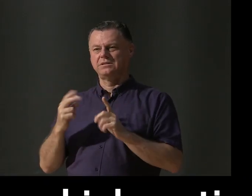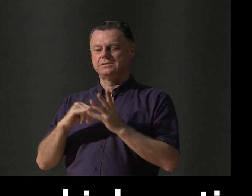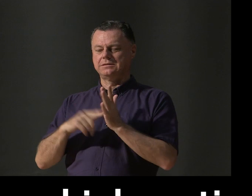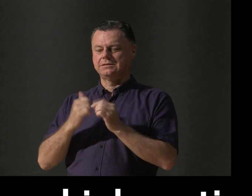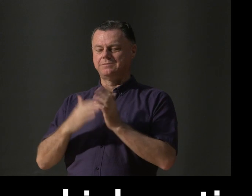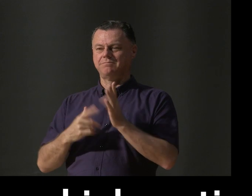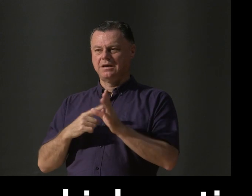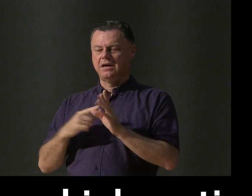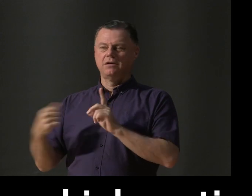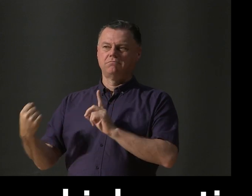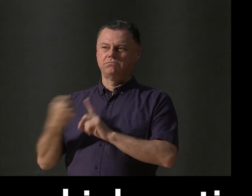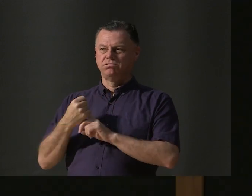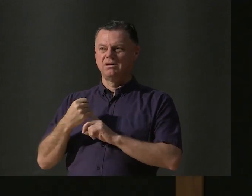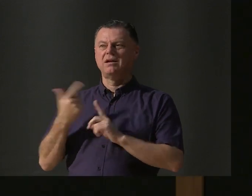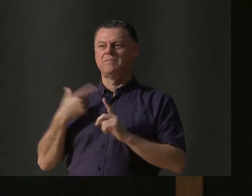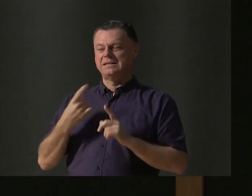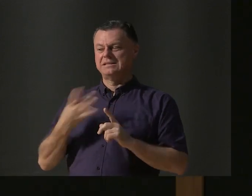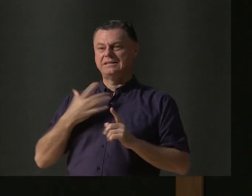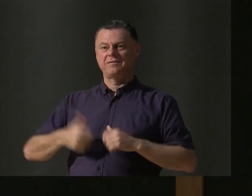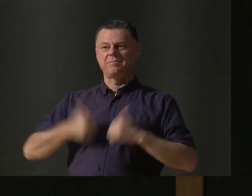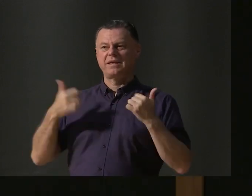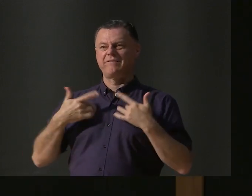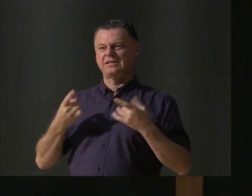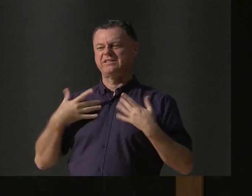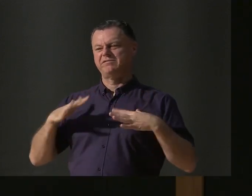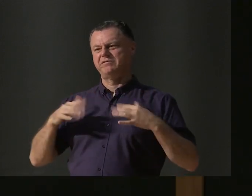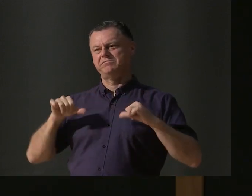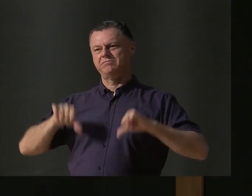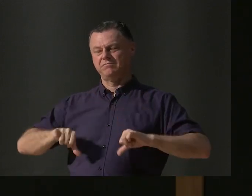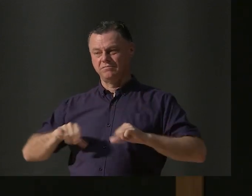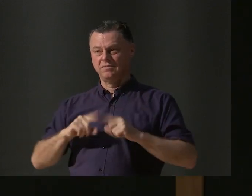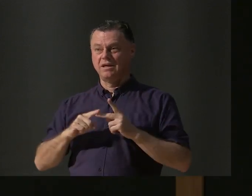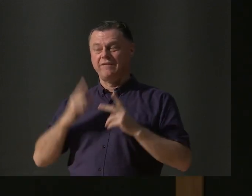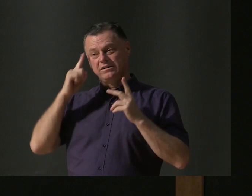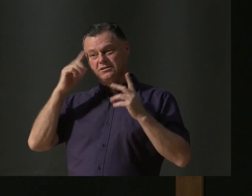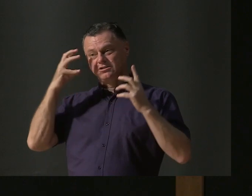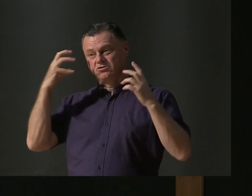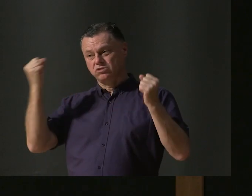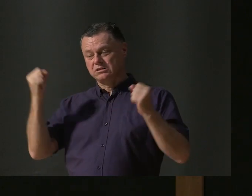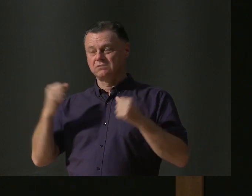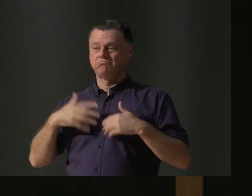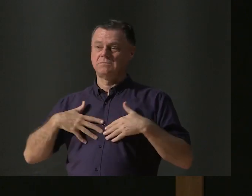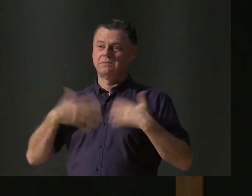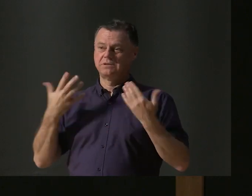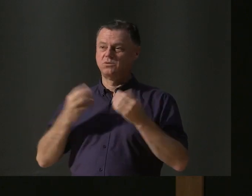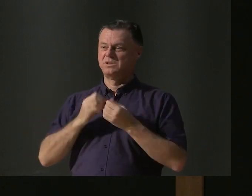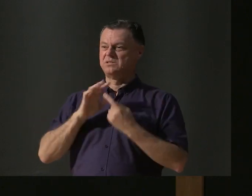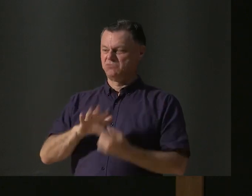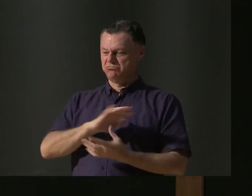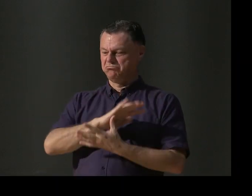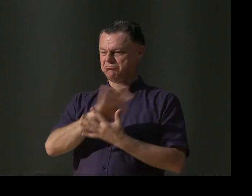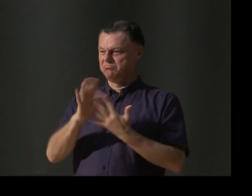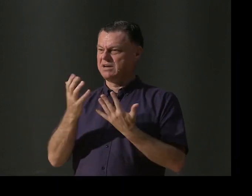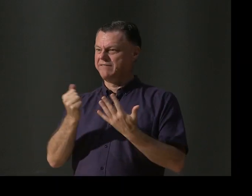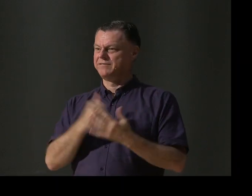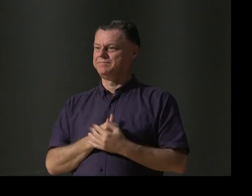of psychological distress, and more pronounced symptoms of depression. To put it simply,